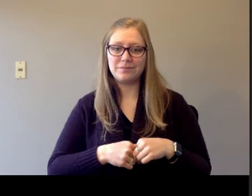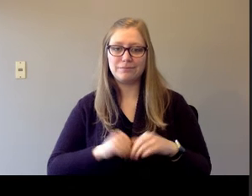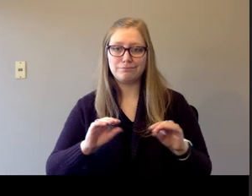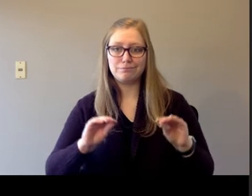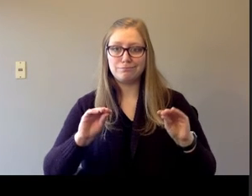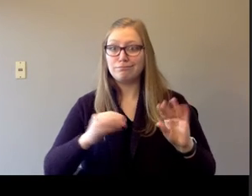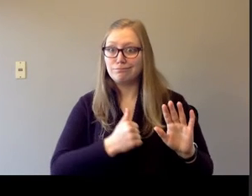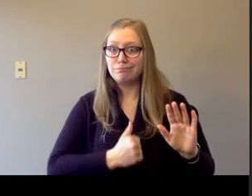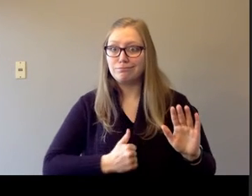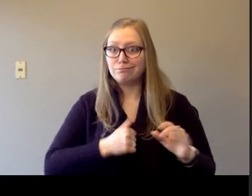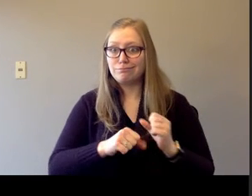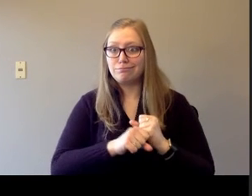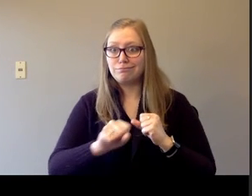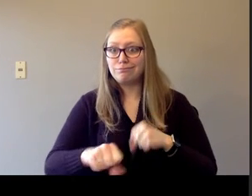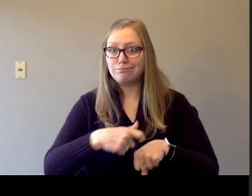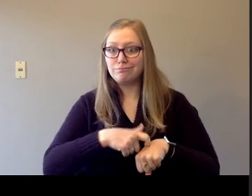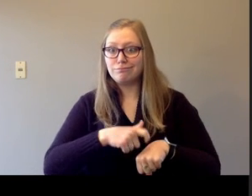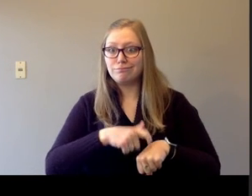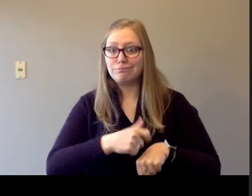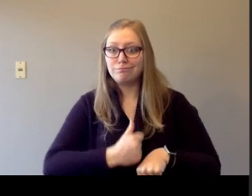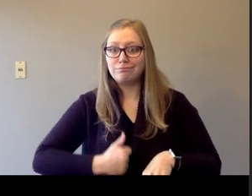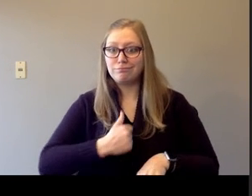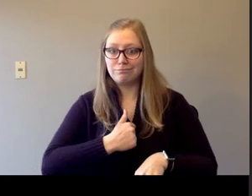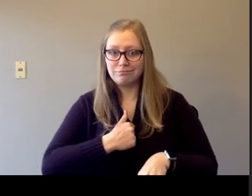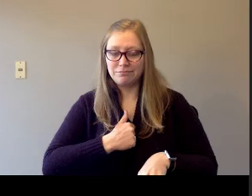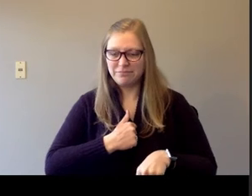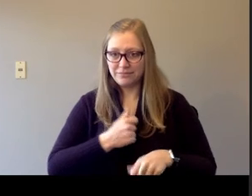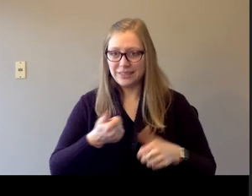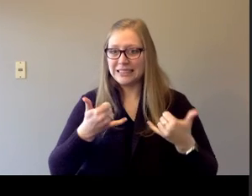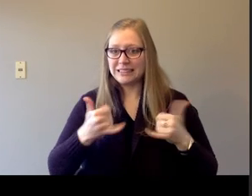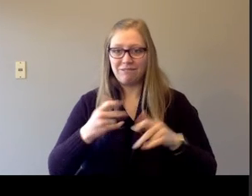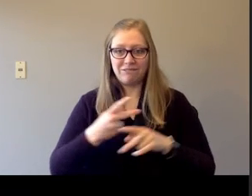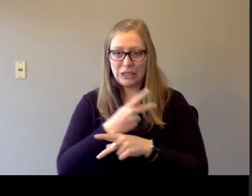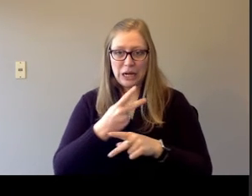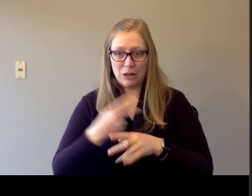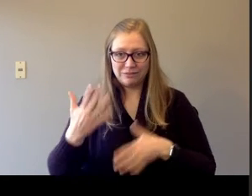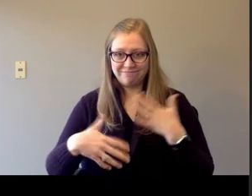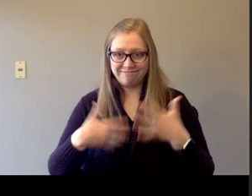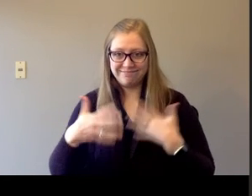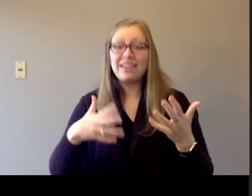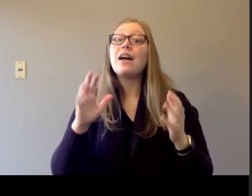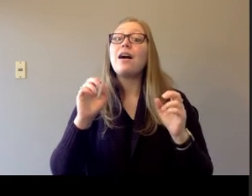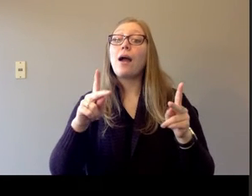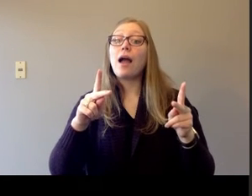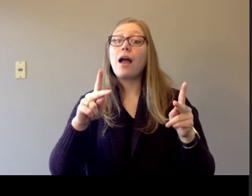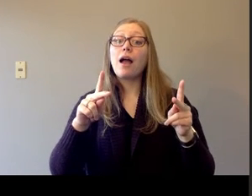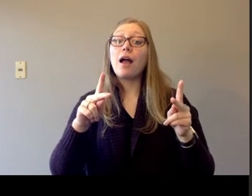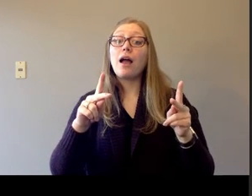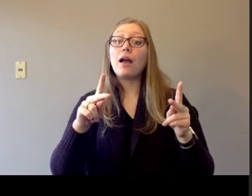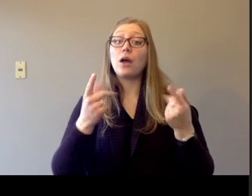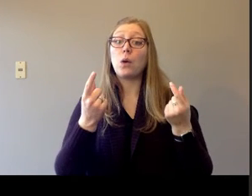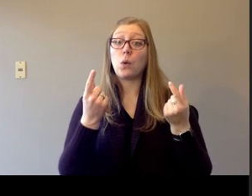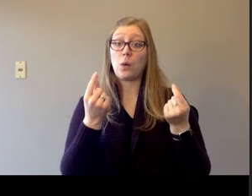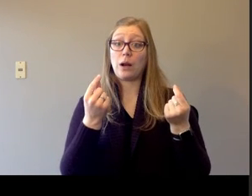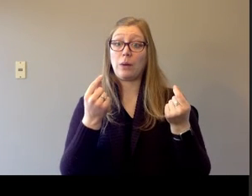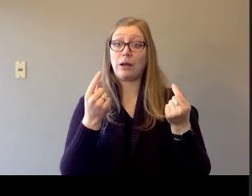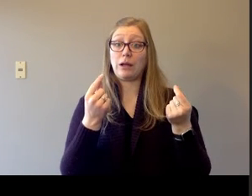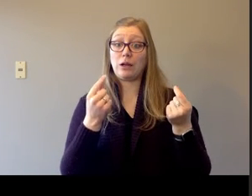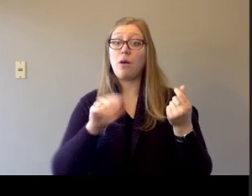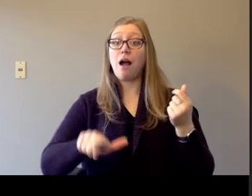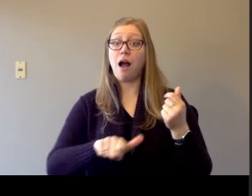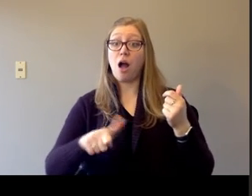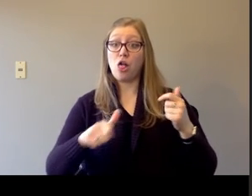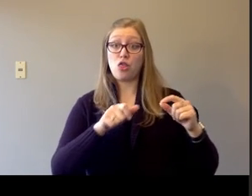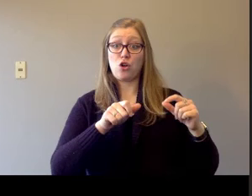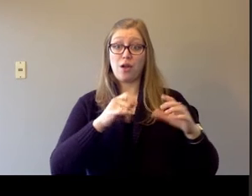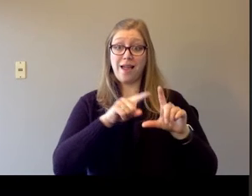Yeah, sorry for that. It took me a little while to figure it out. All right, so we're going to number the other angles here, and